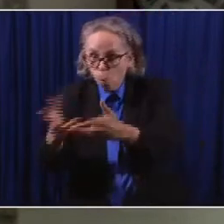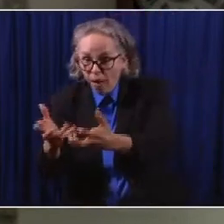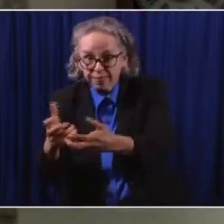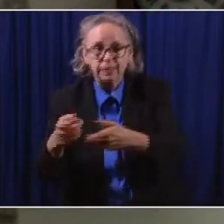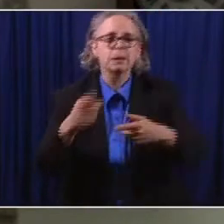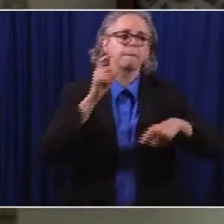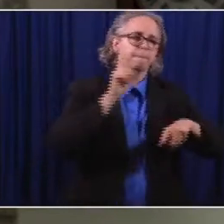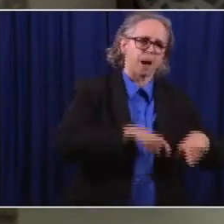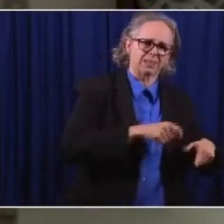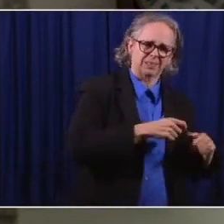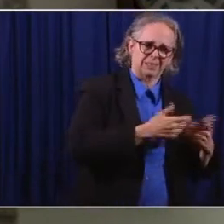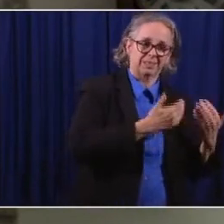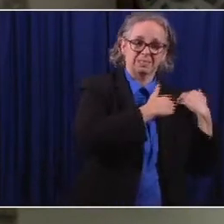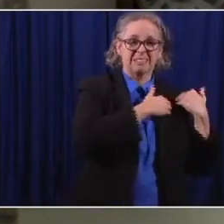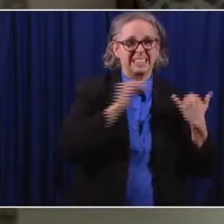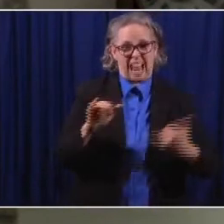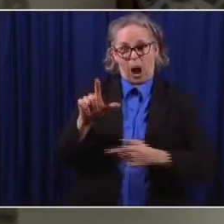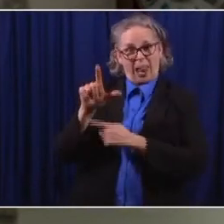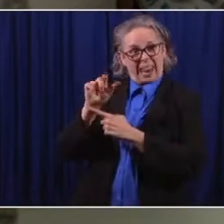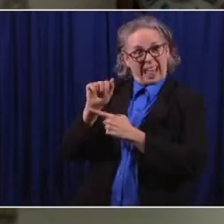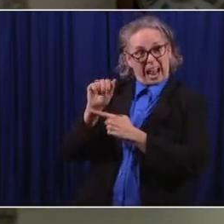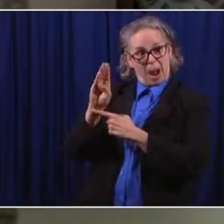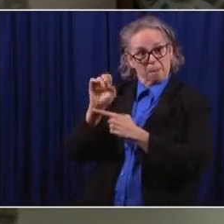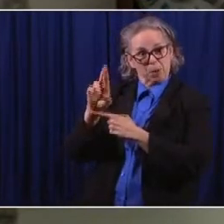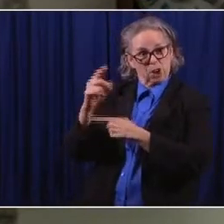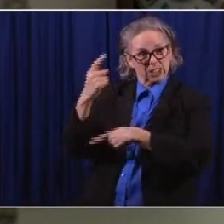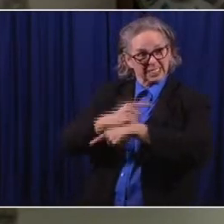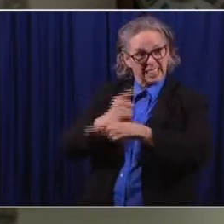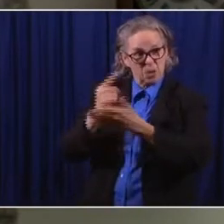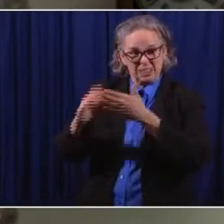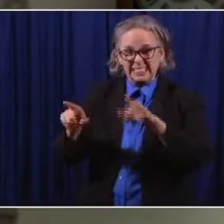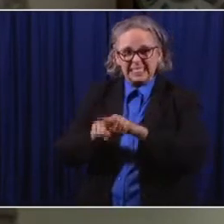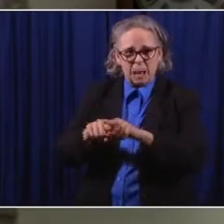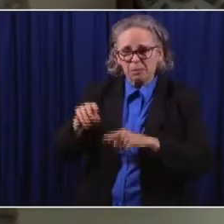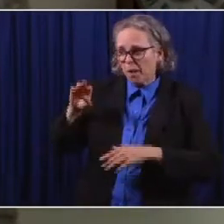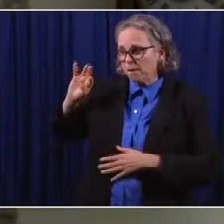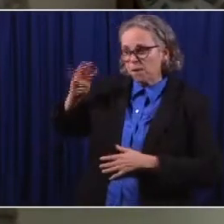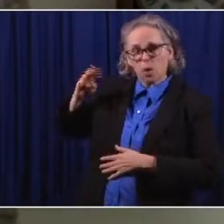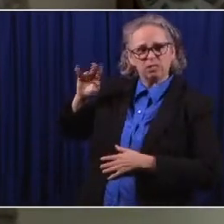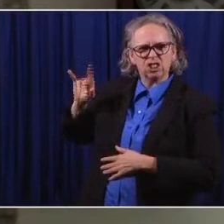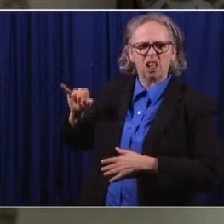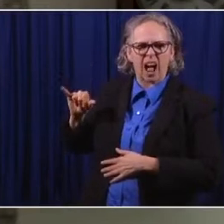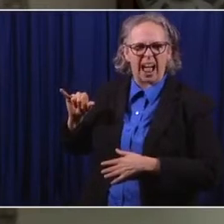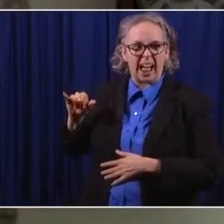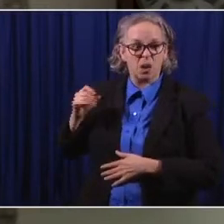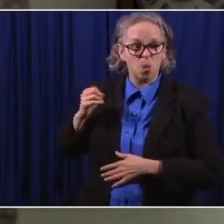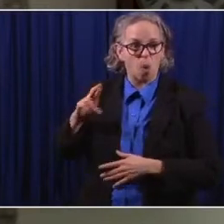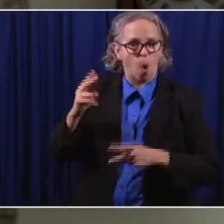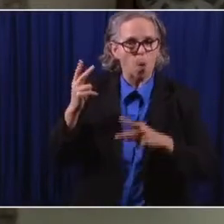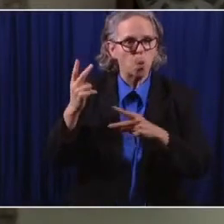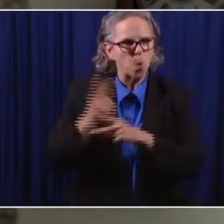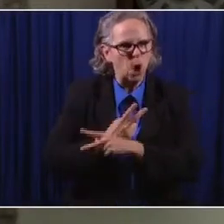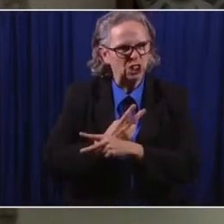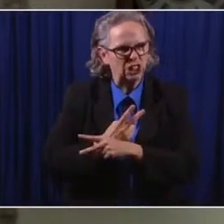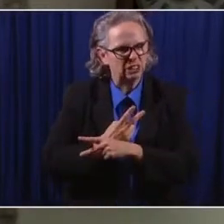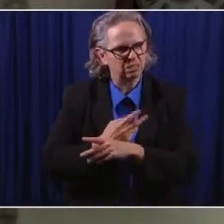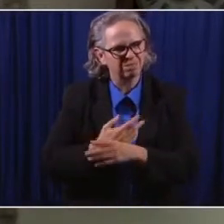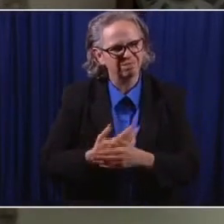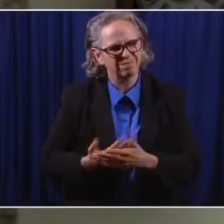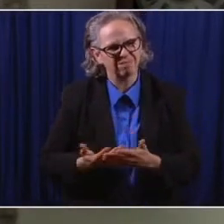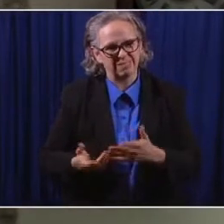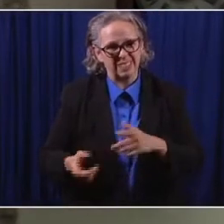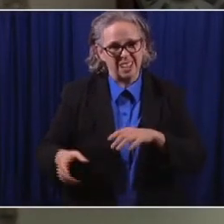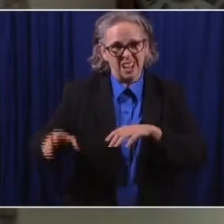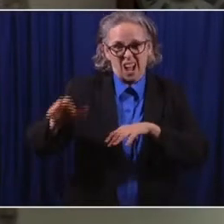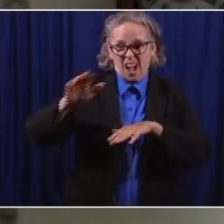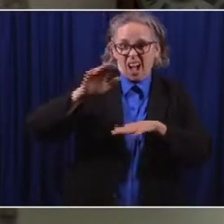is like the 4th of July or worse from the point of view of people getting together and spreading, you couple that